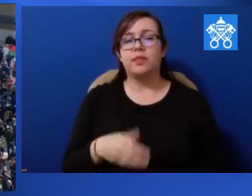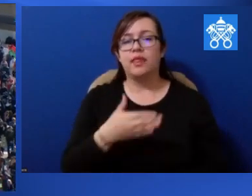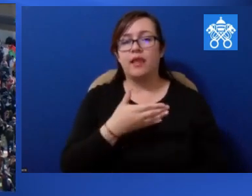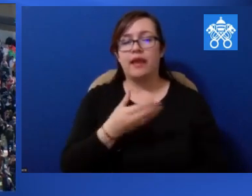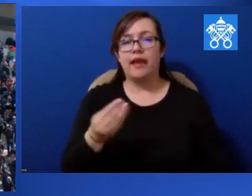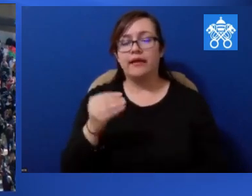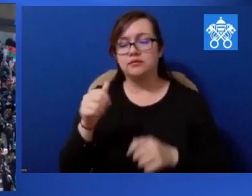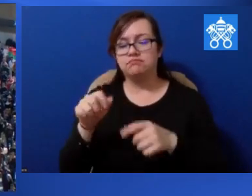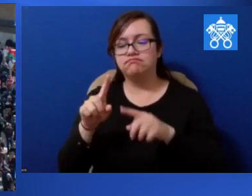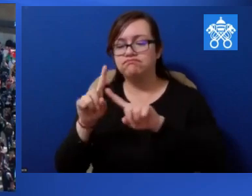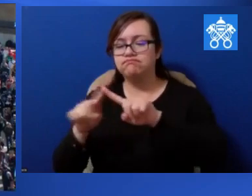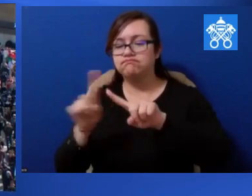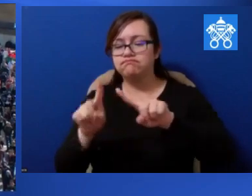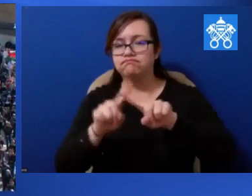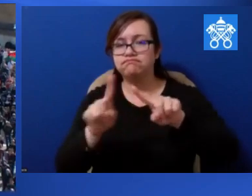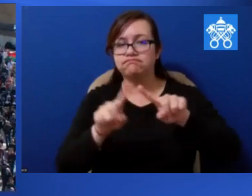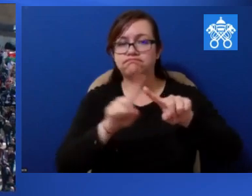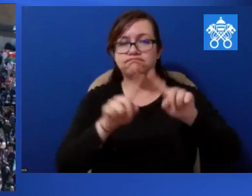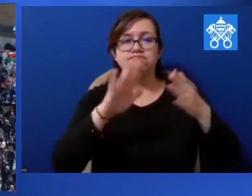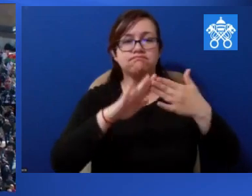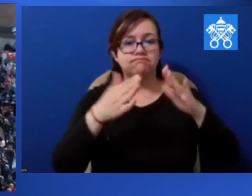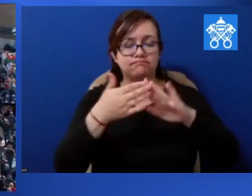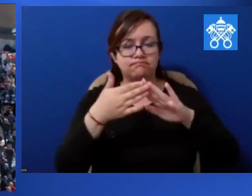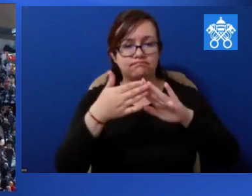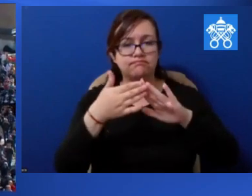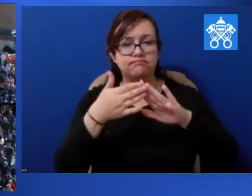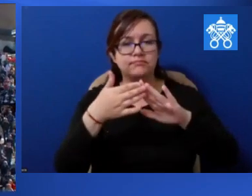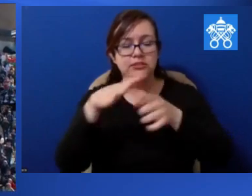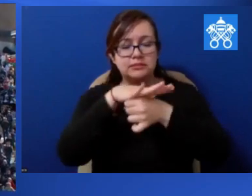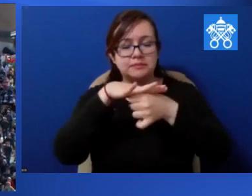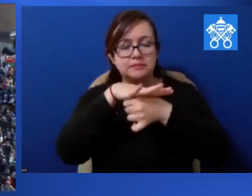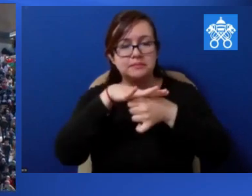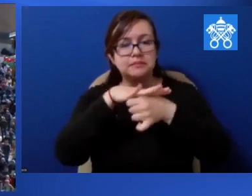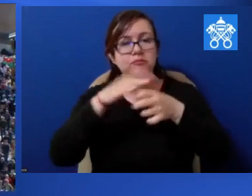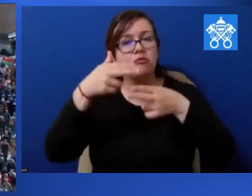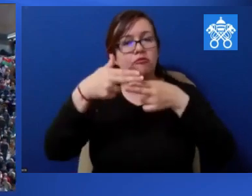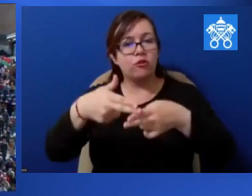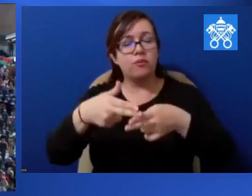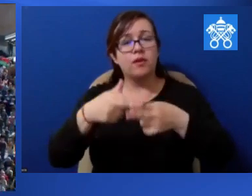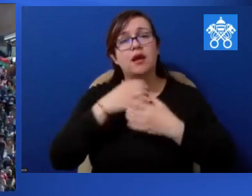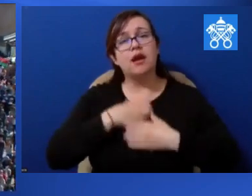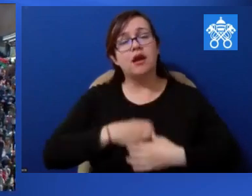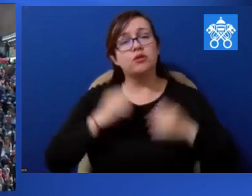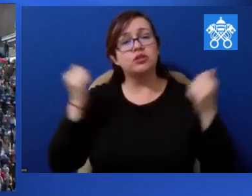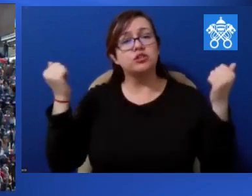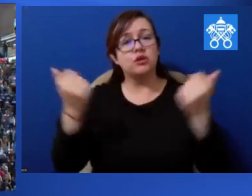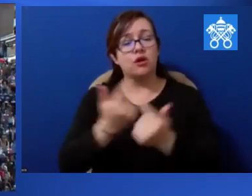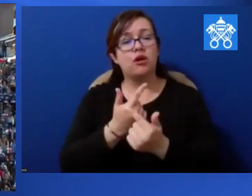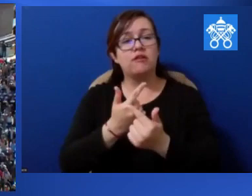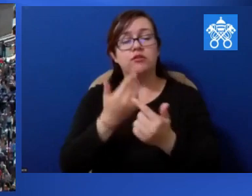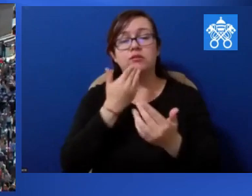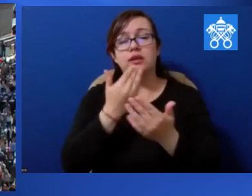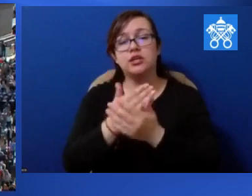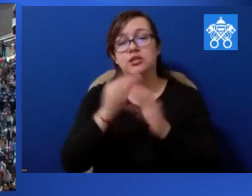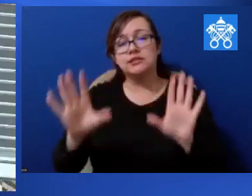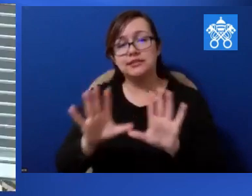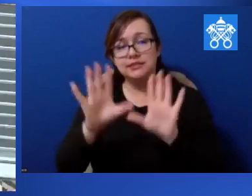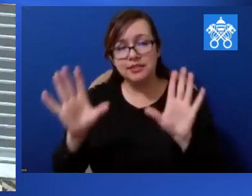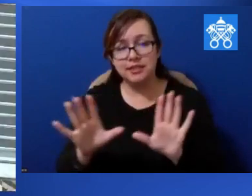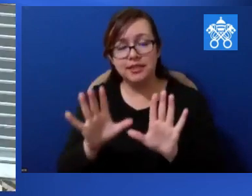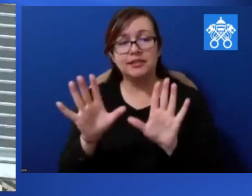And he's mentioning other places where people have come from in the area of Rome. I wish all of you a good